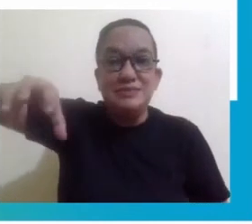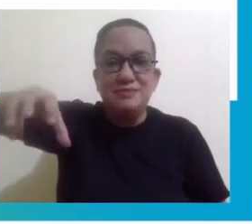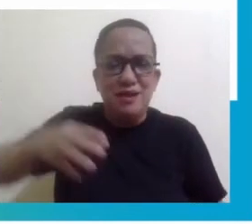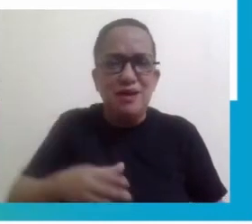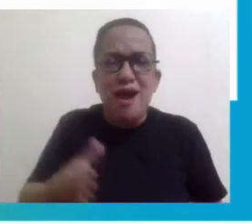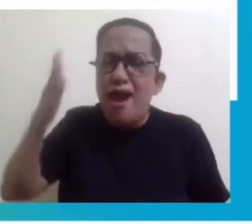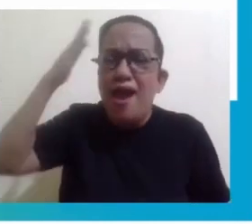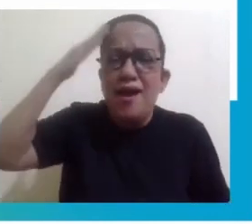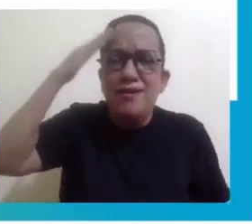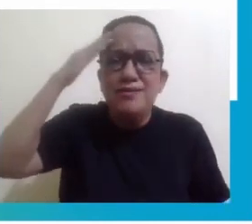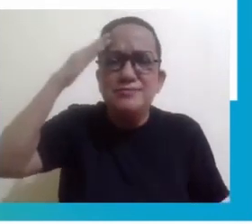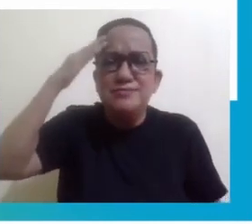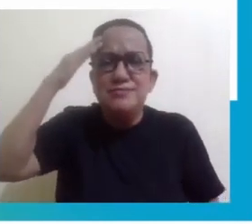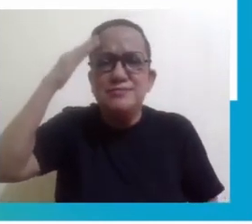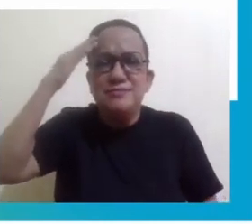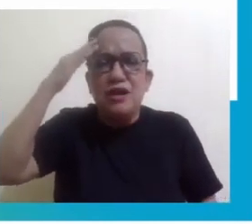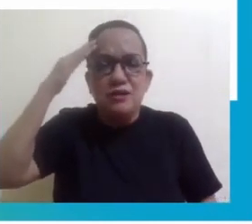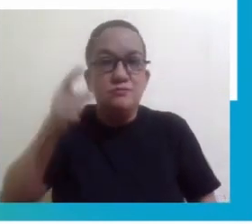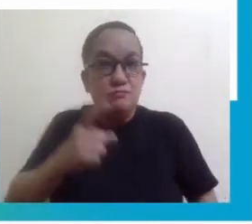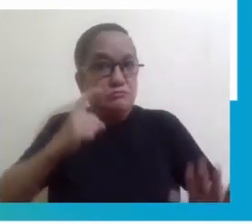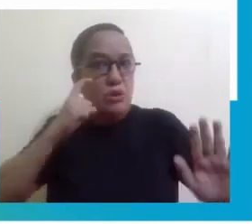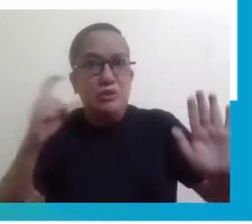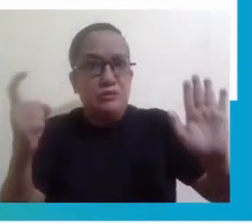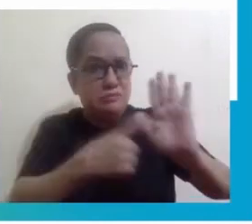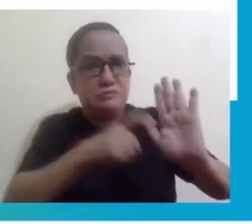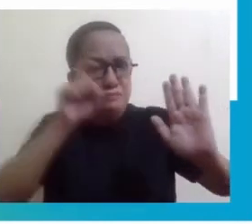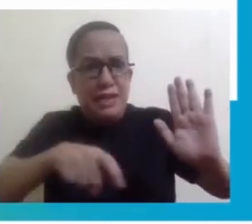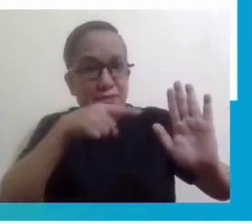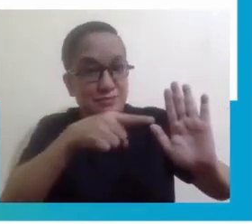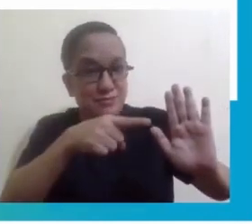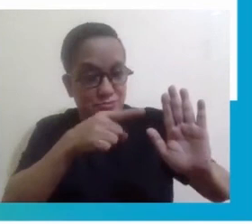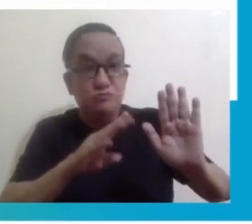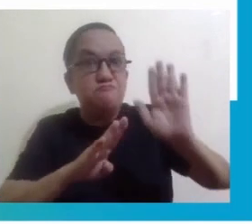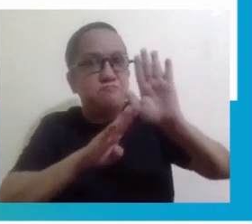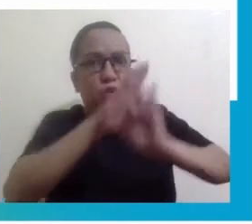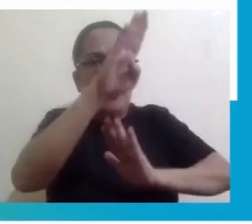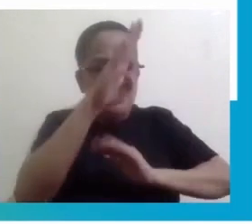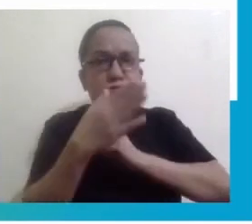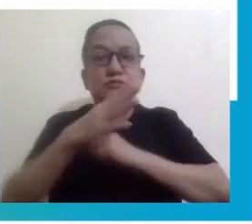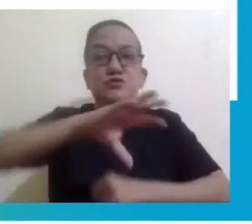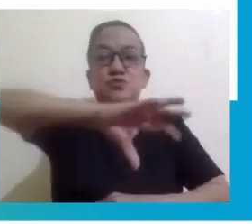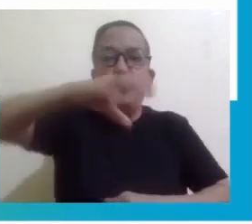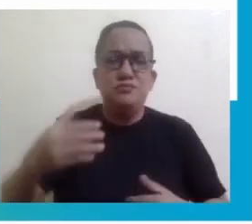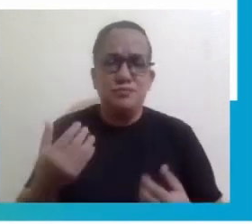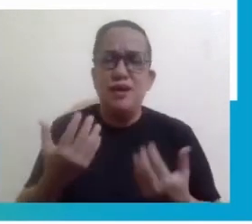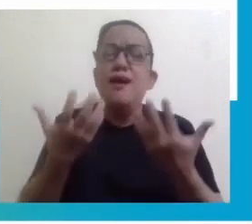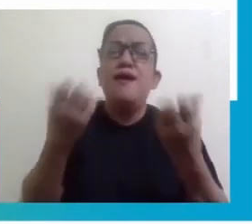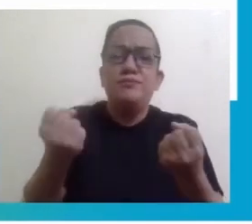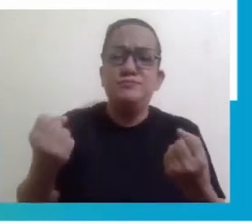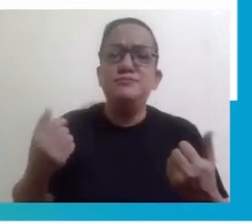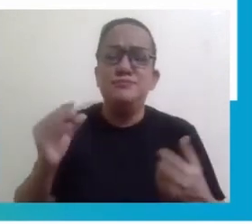quickly if young people are productive assets for our DMCs. ADB's Youth for Asia initiative,